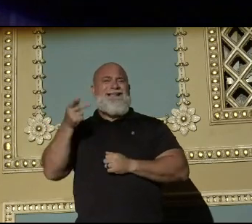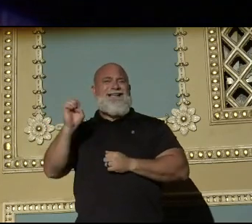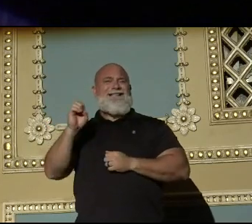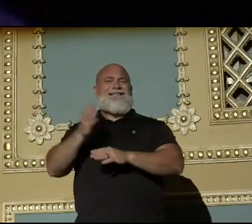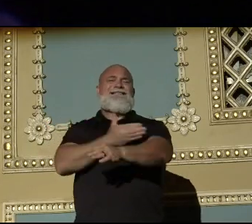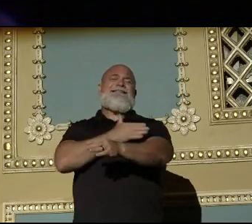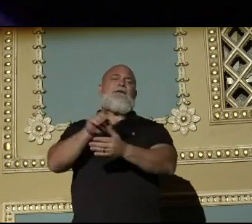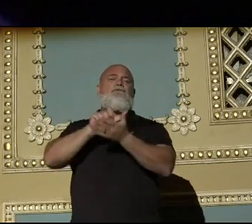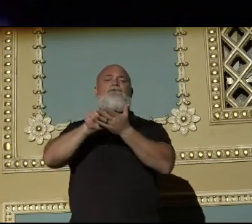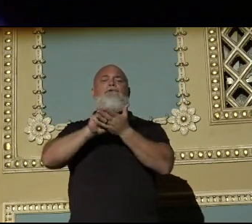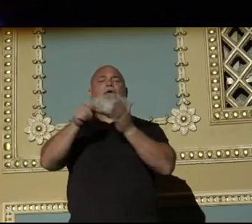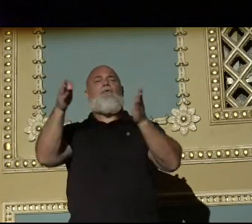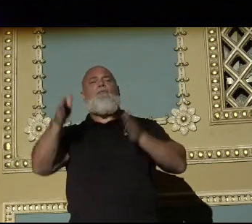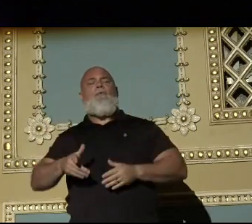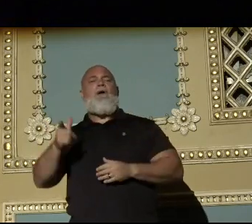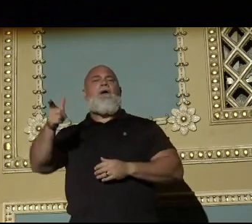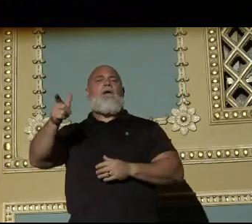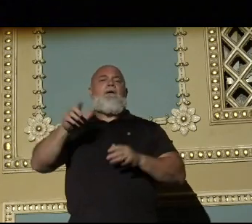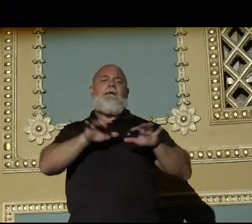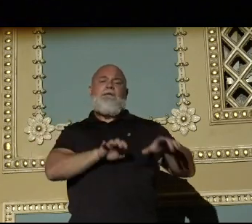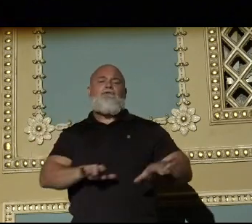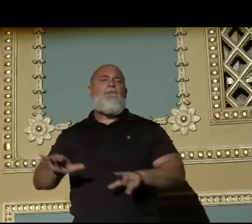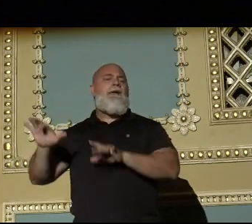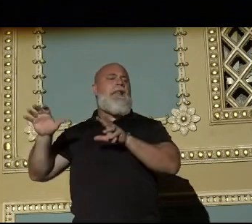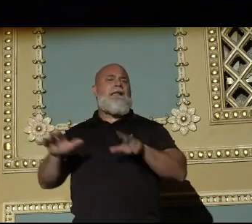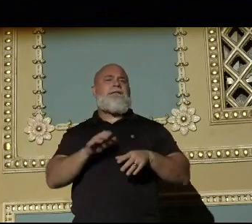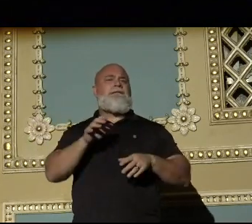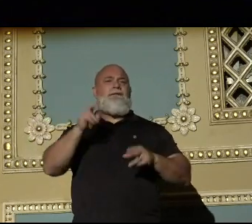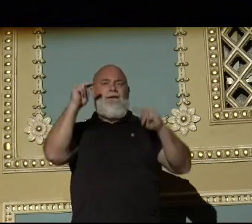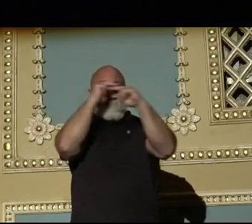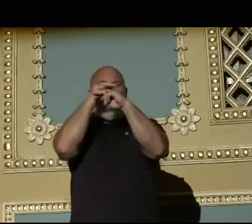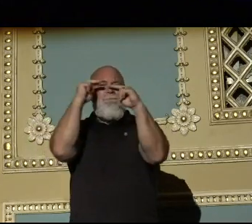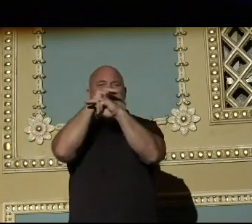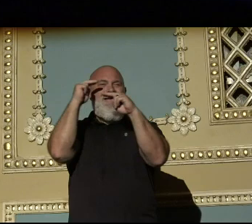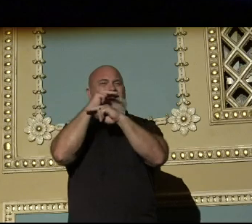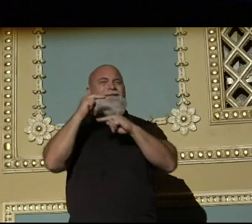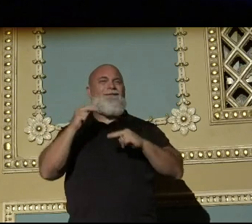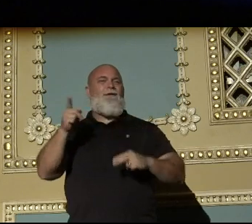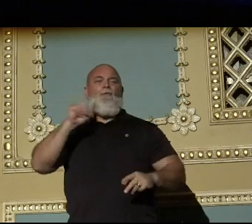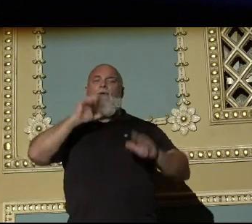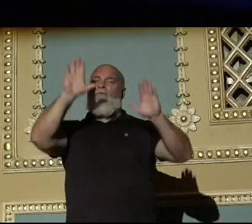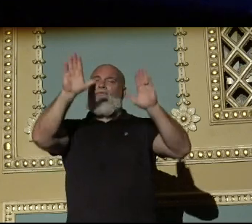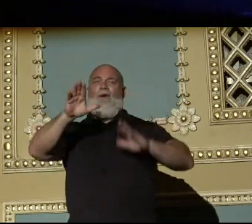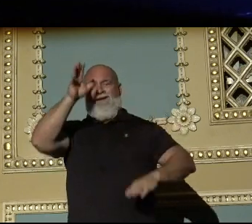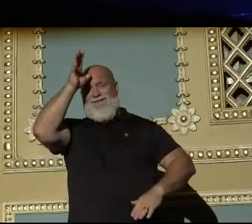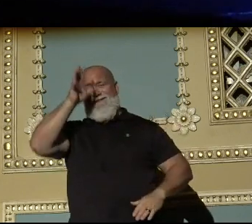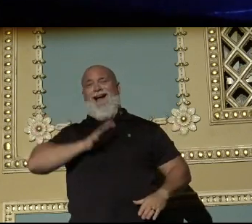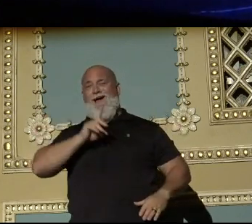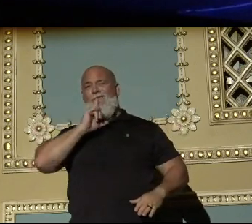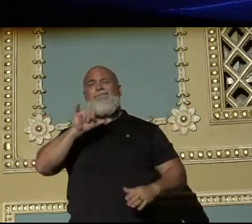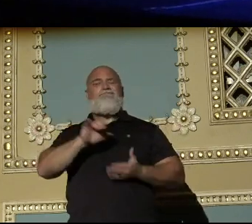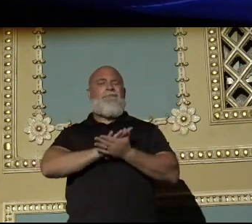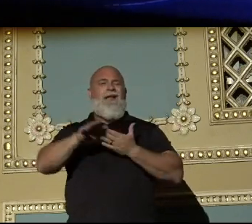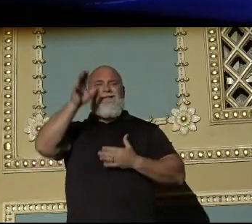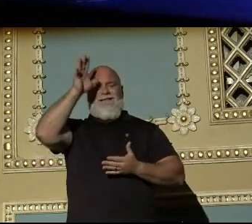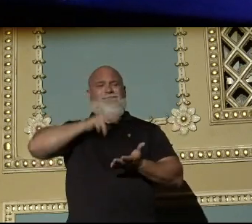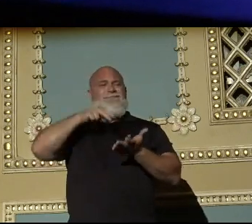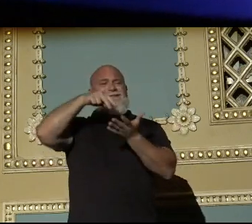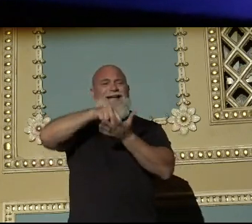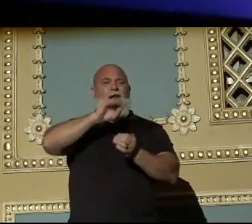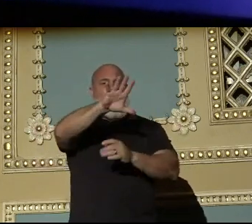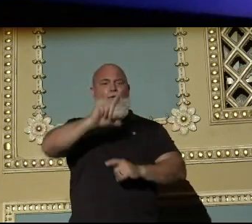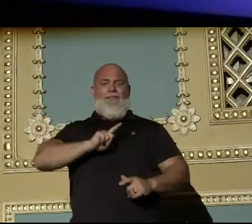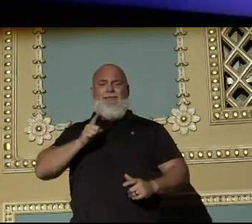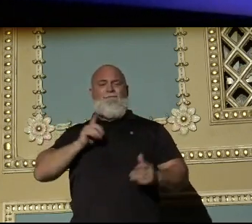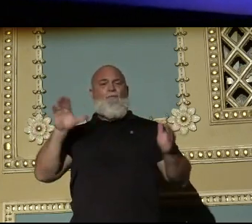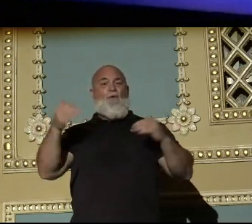a singer-songwriter, an instrumentalist, a comedian, and an all-around great guy. So please, stand up in your living